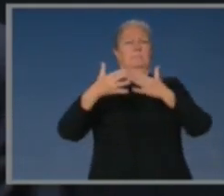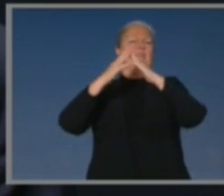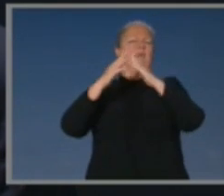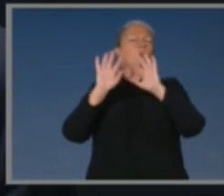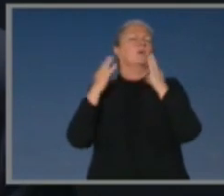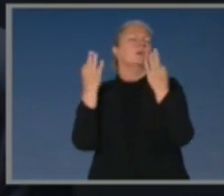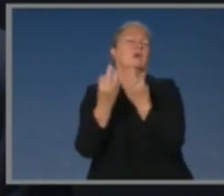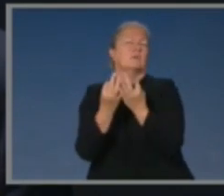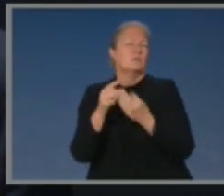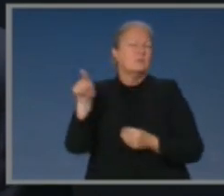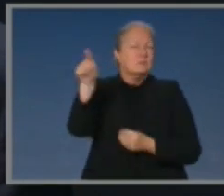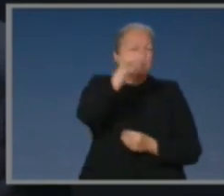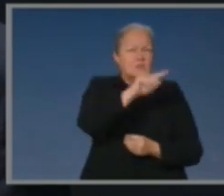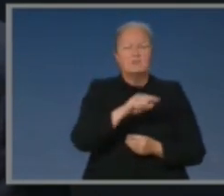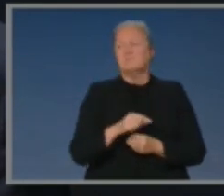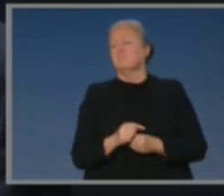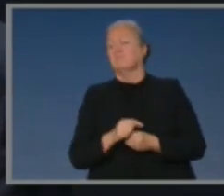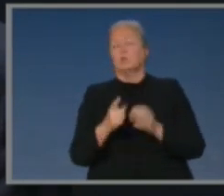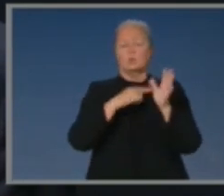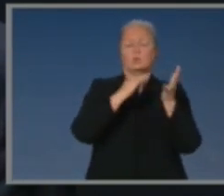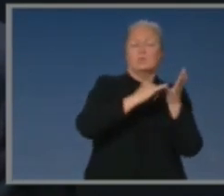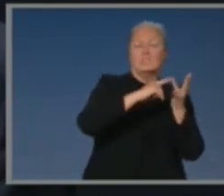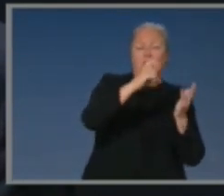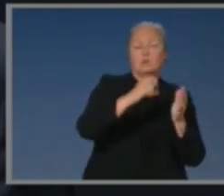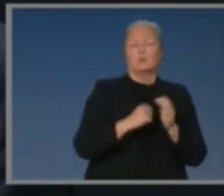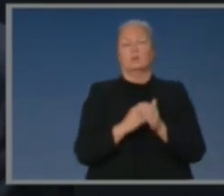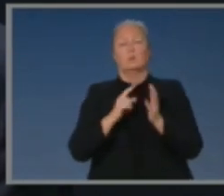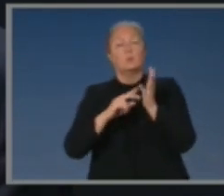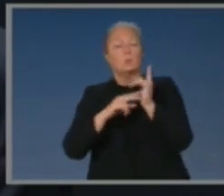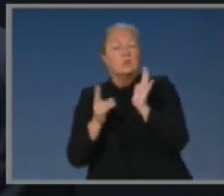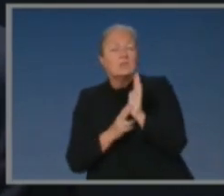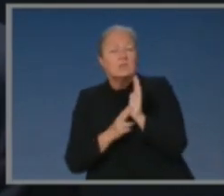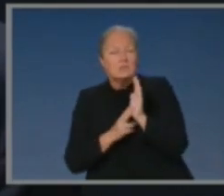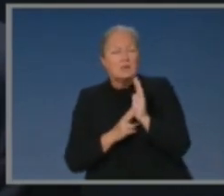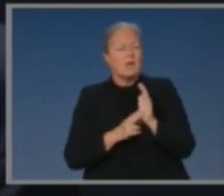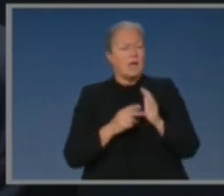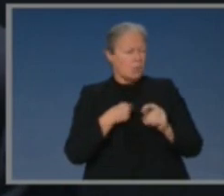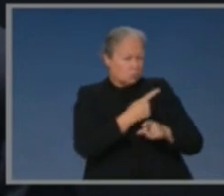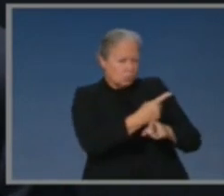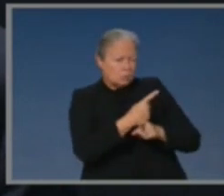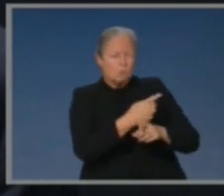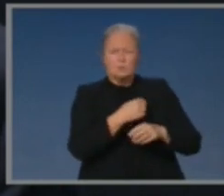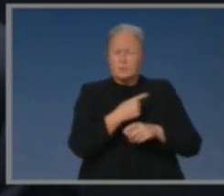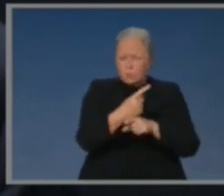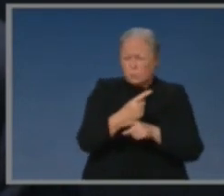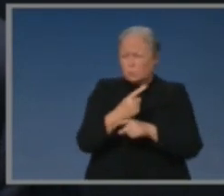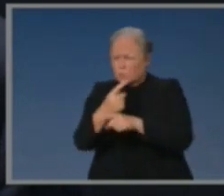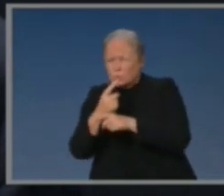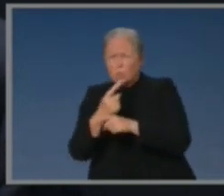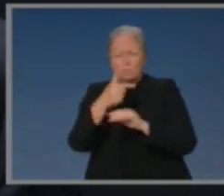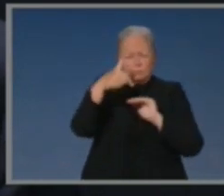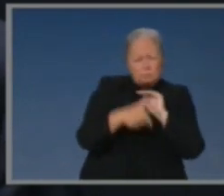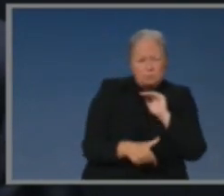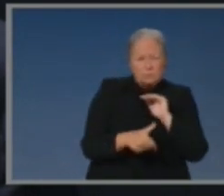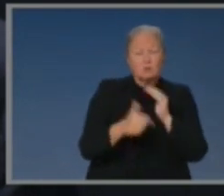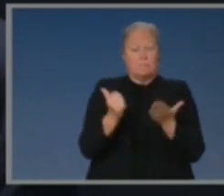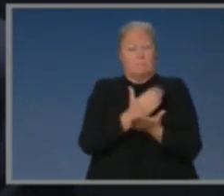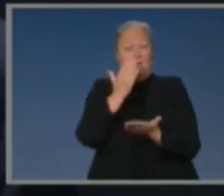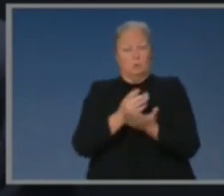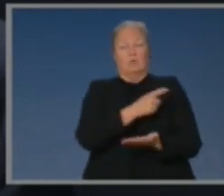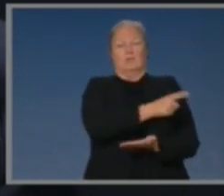associations and unions to talk about how they can get their businesses ready to be COVID safe. That comes